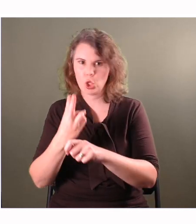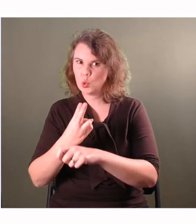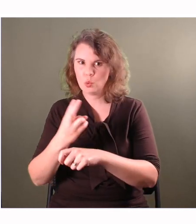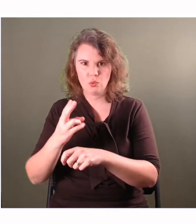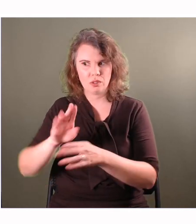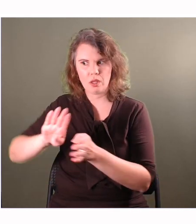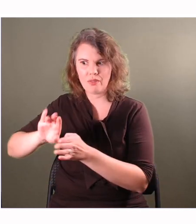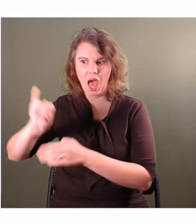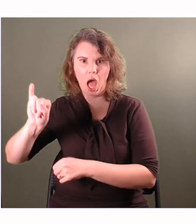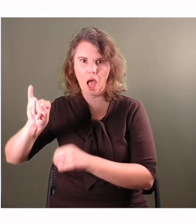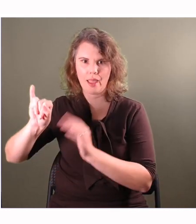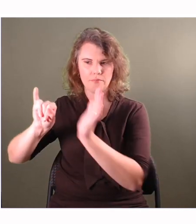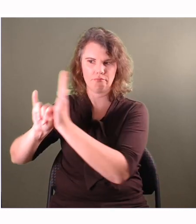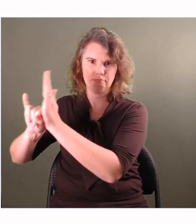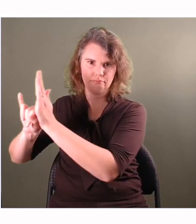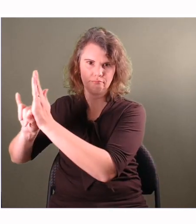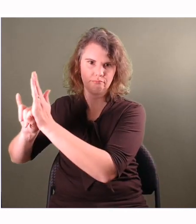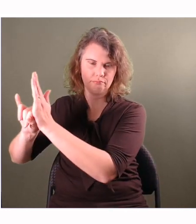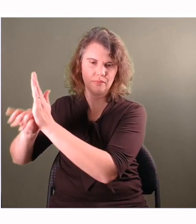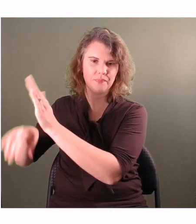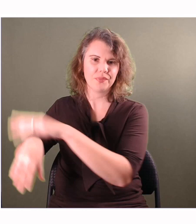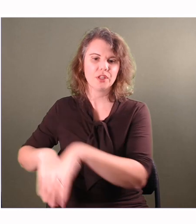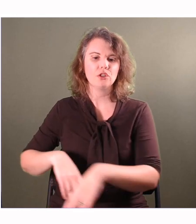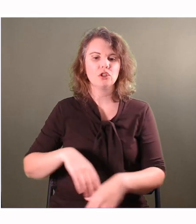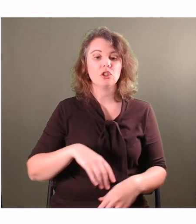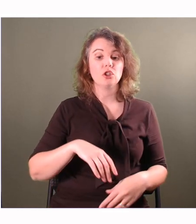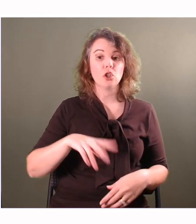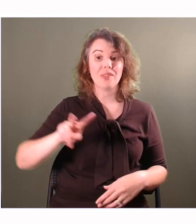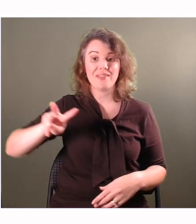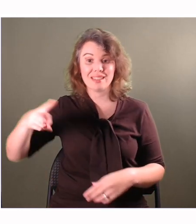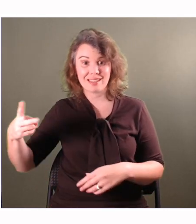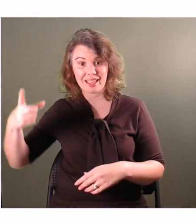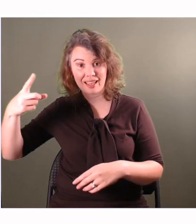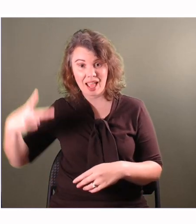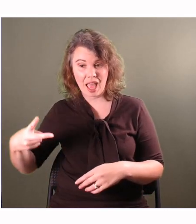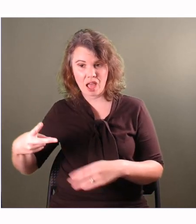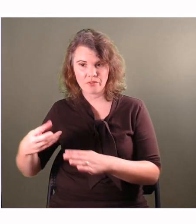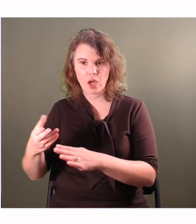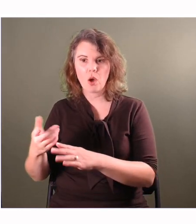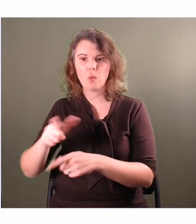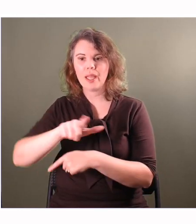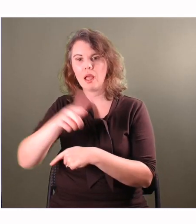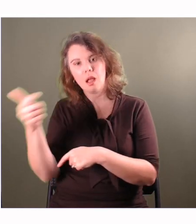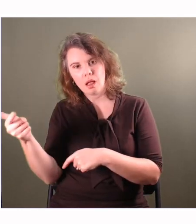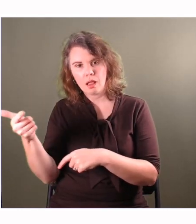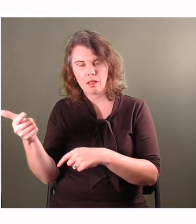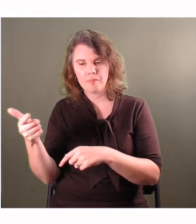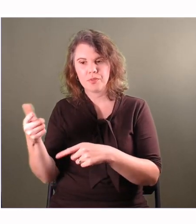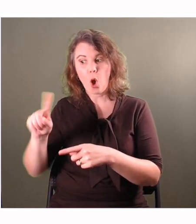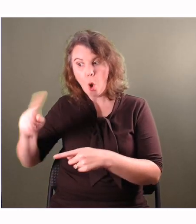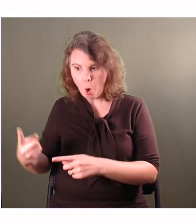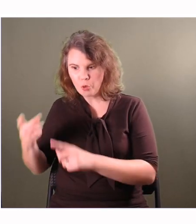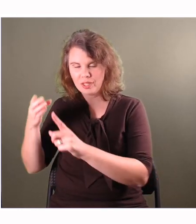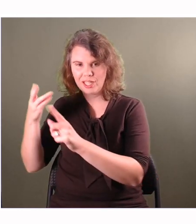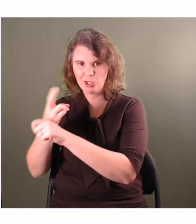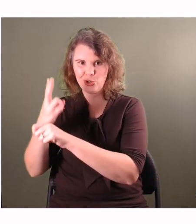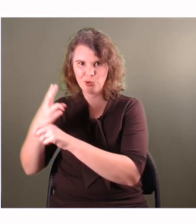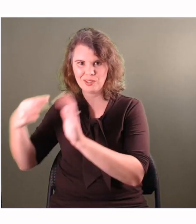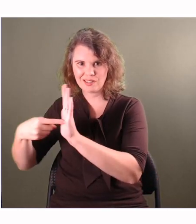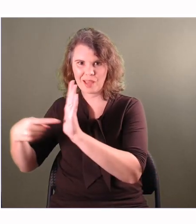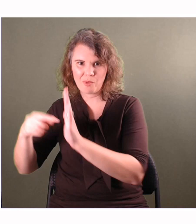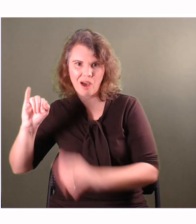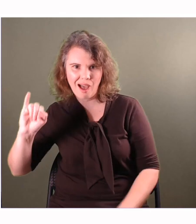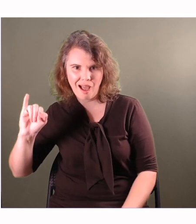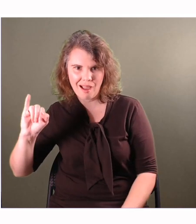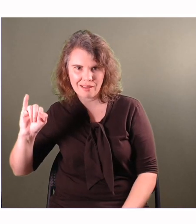nothing but A. And then for the second half of the experiment, in block 2, we shifted to the